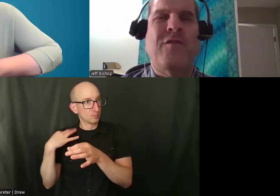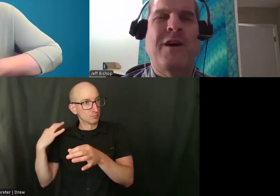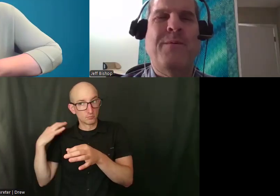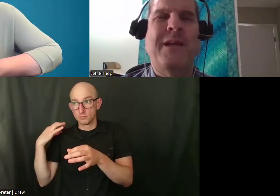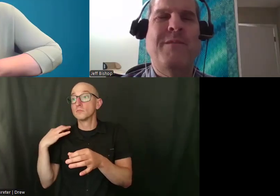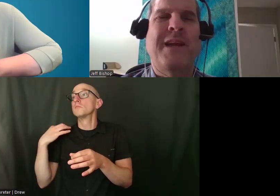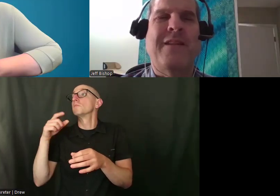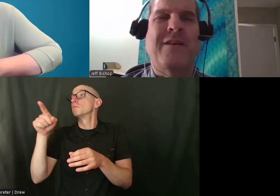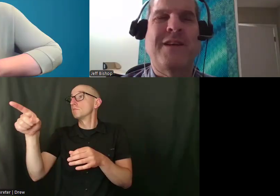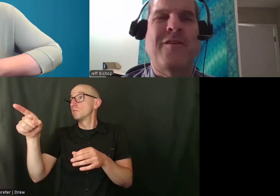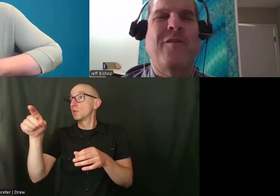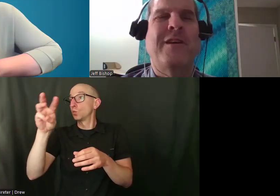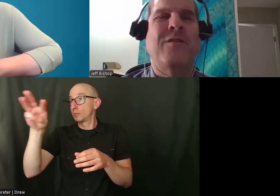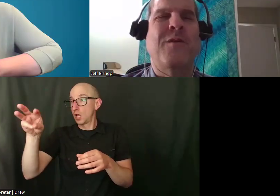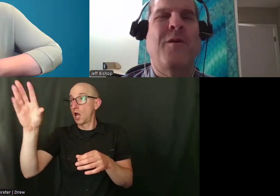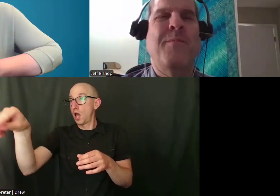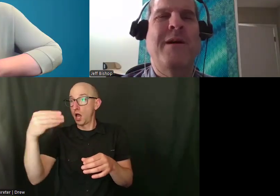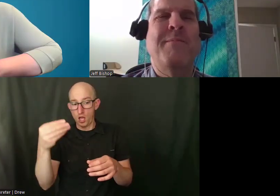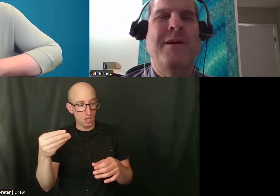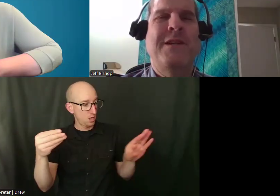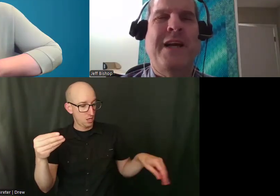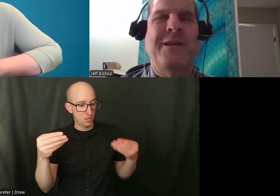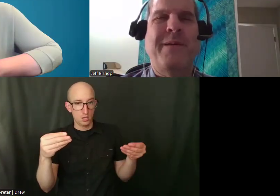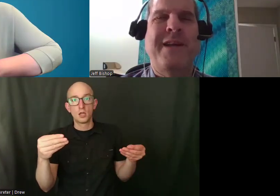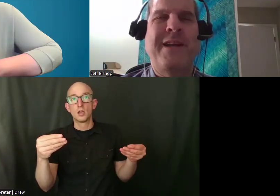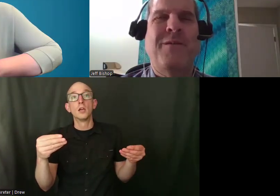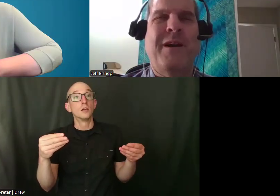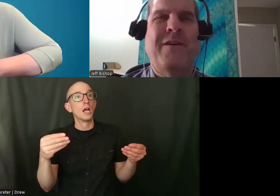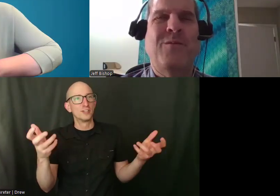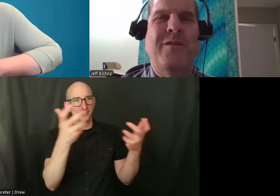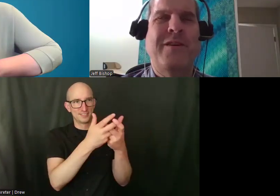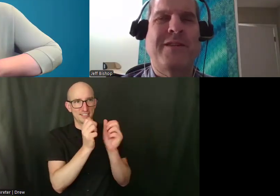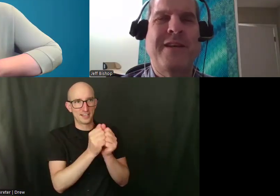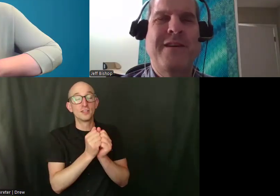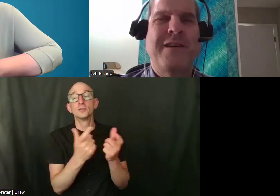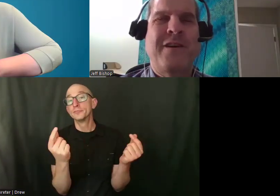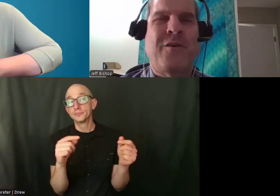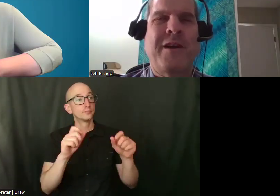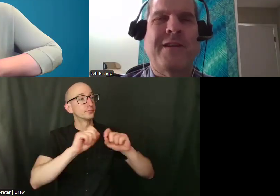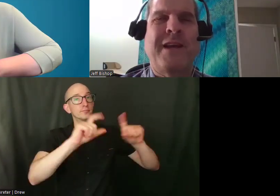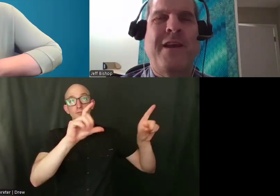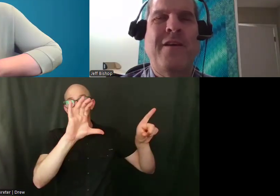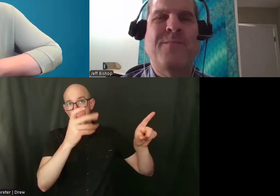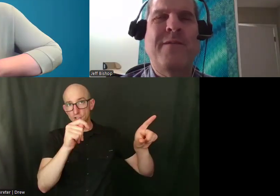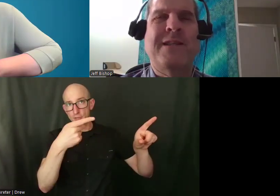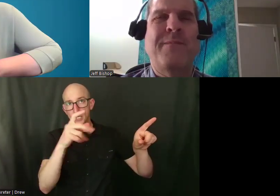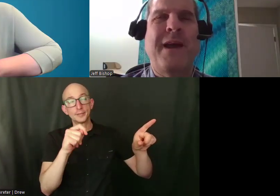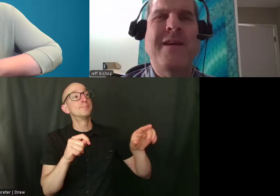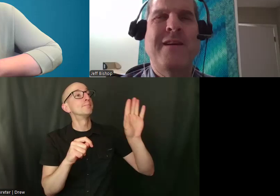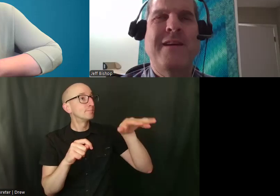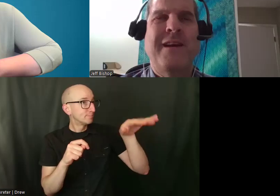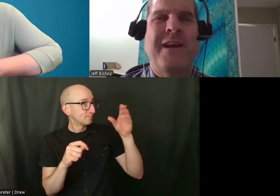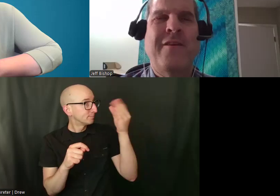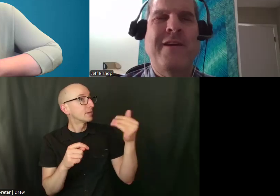going to couple them together. So you're going to open up ChatGPT or whatever tool you're using. You're going to say, here's my